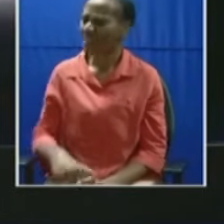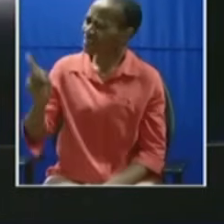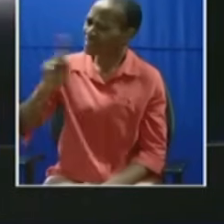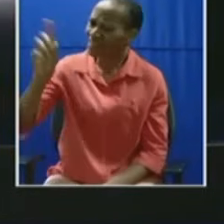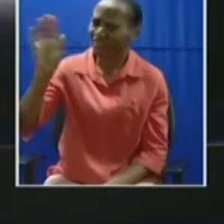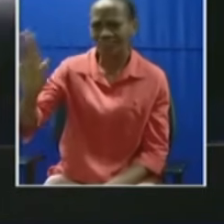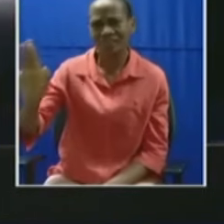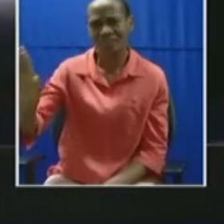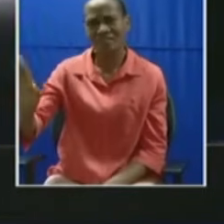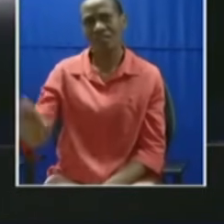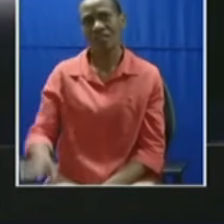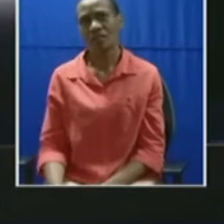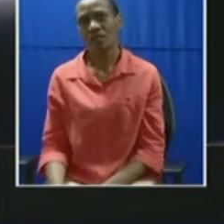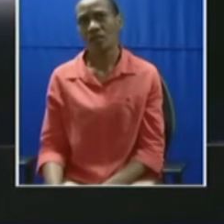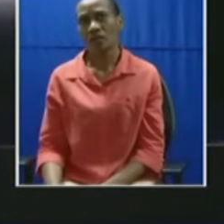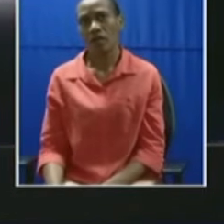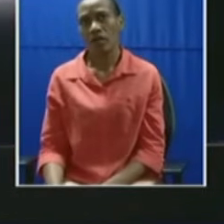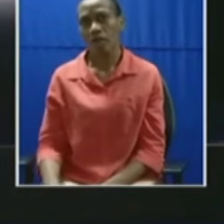up. Is gone.